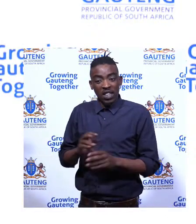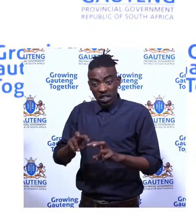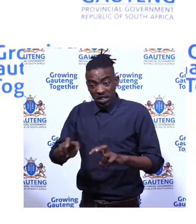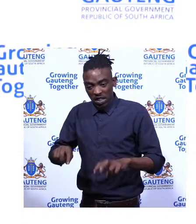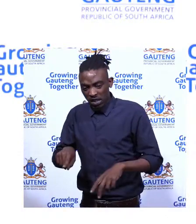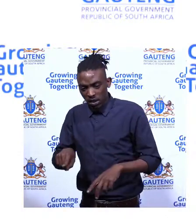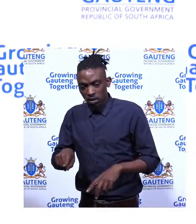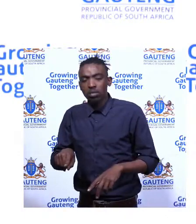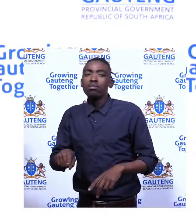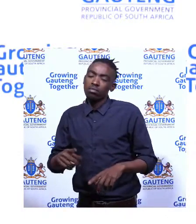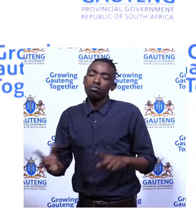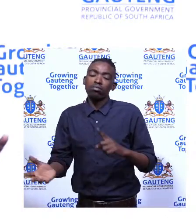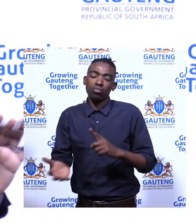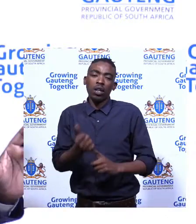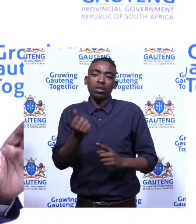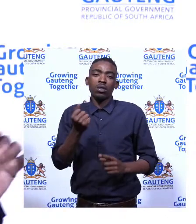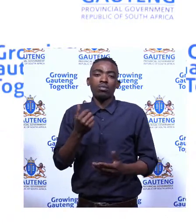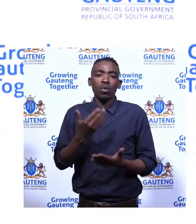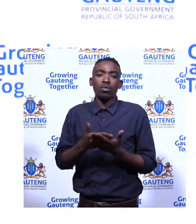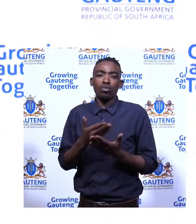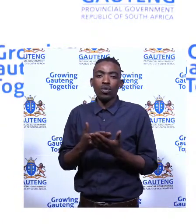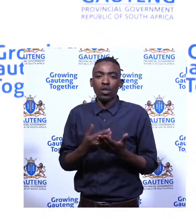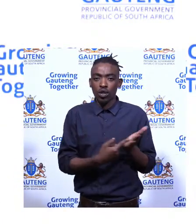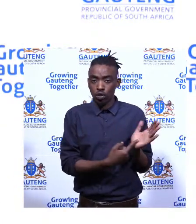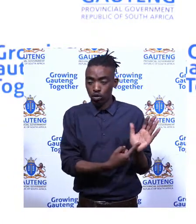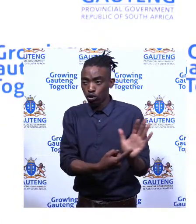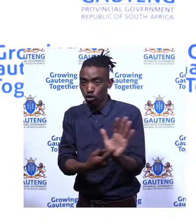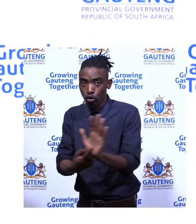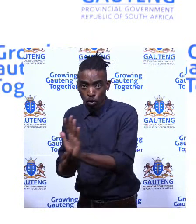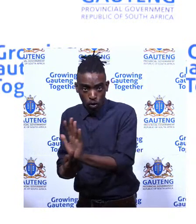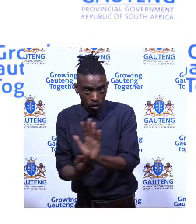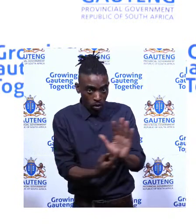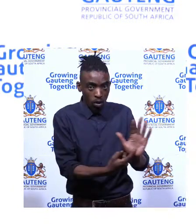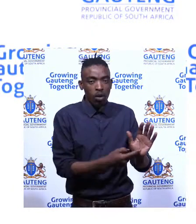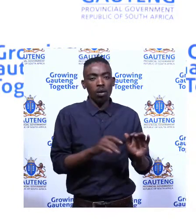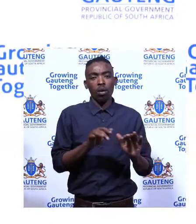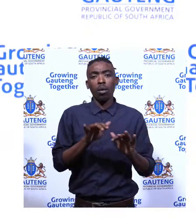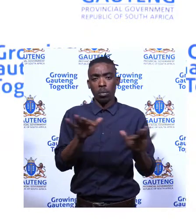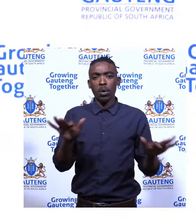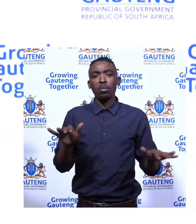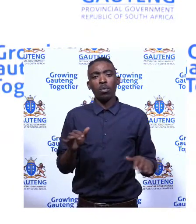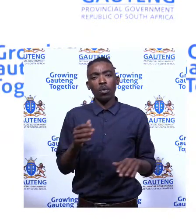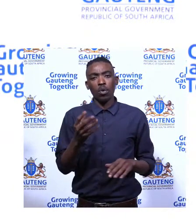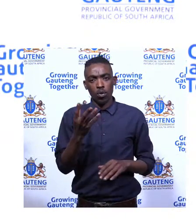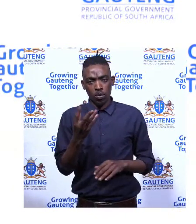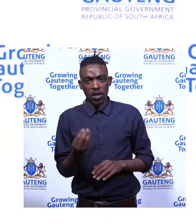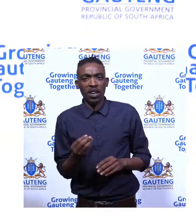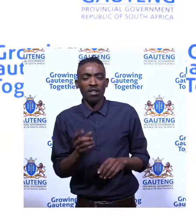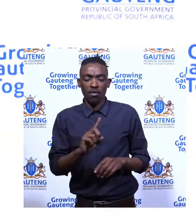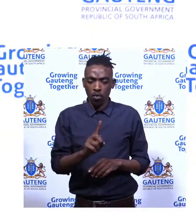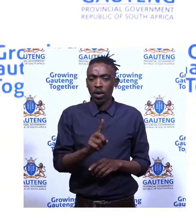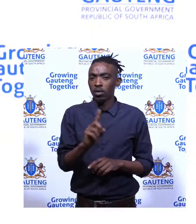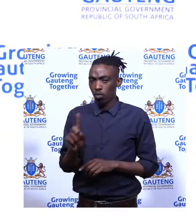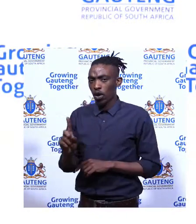when there is a new hotspot, we direct our resources to those hotspots. But we will also